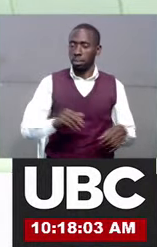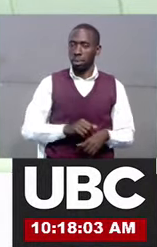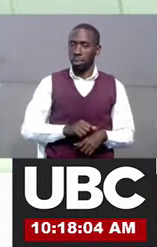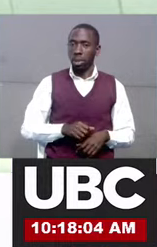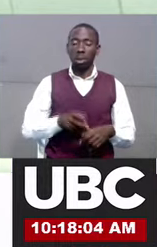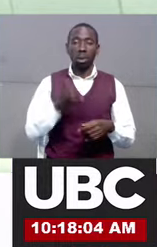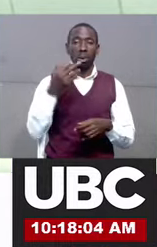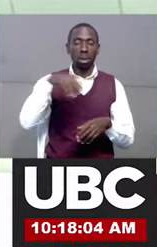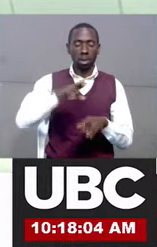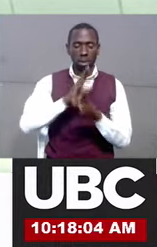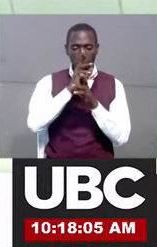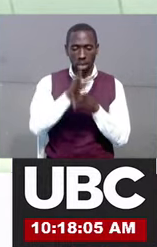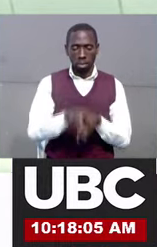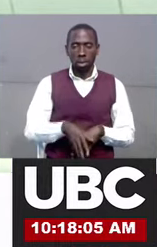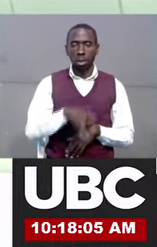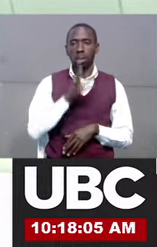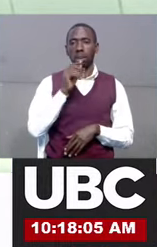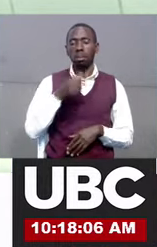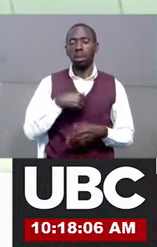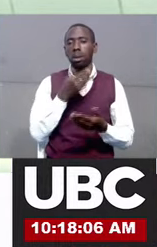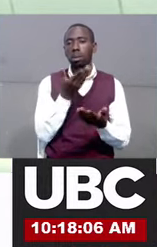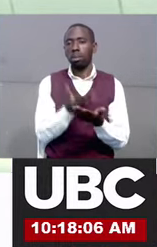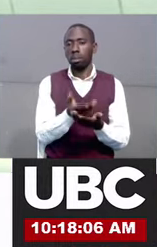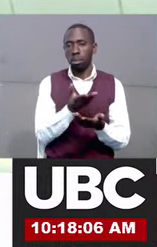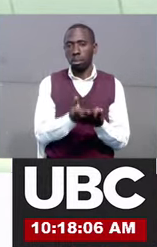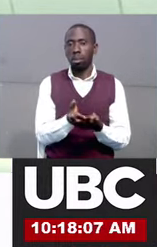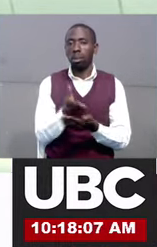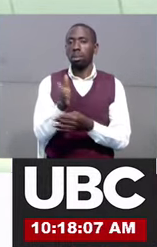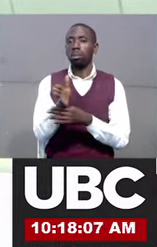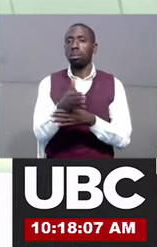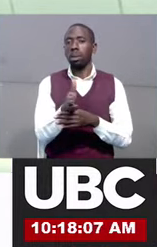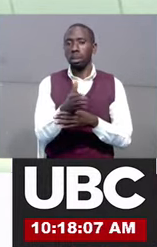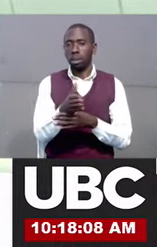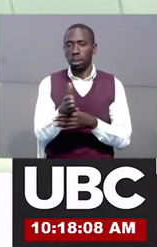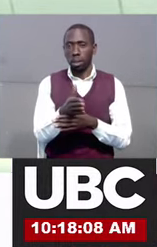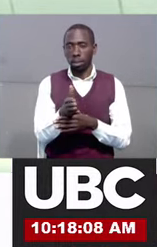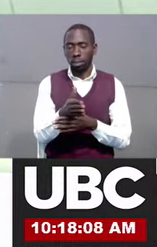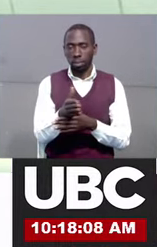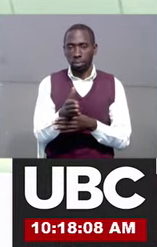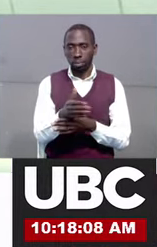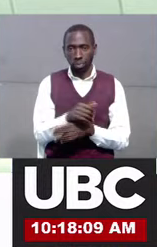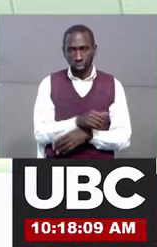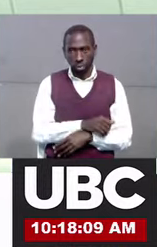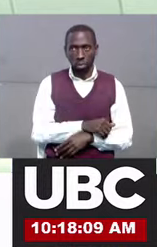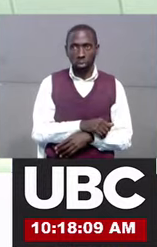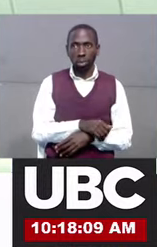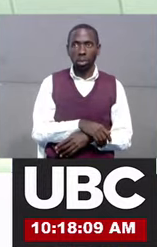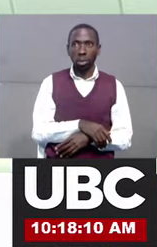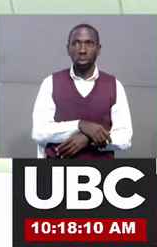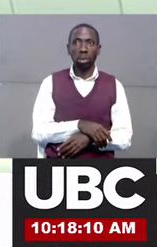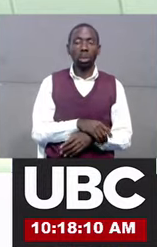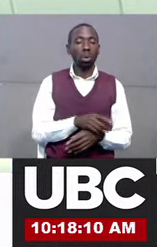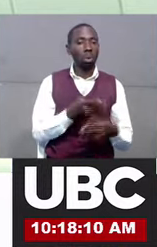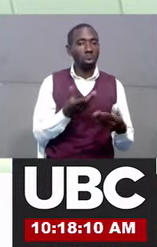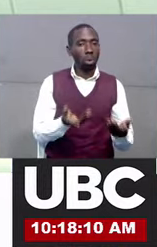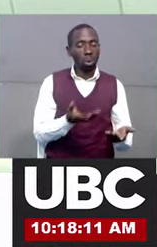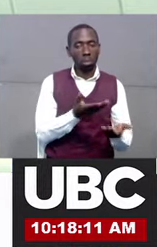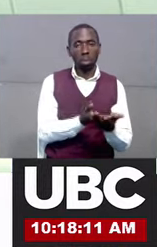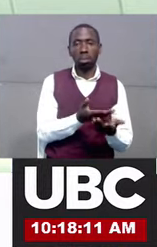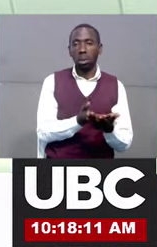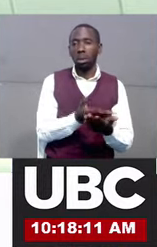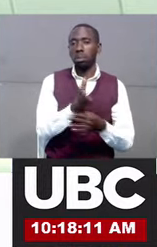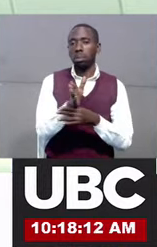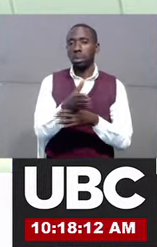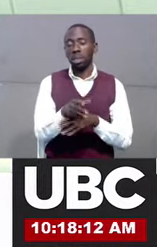I was pleading with the minister, or appealing with the minister, if can prevail over